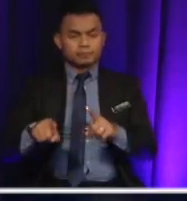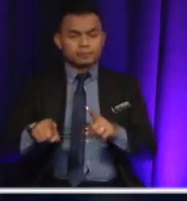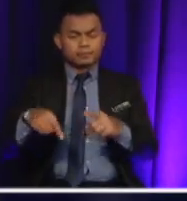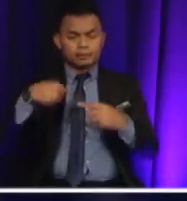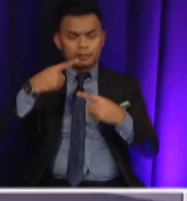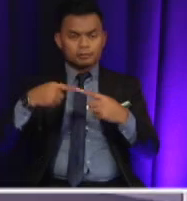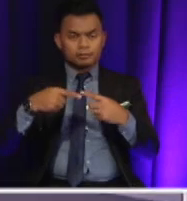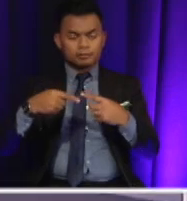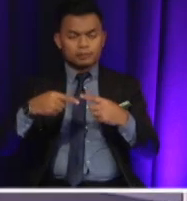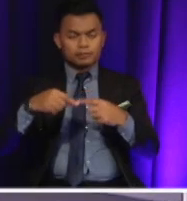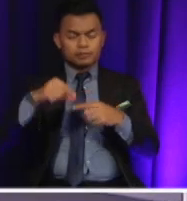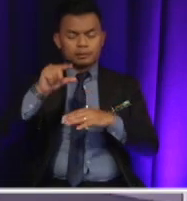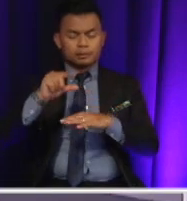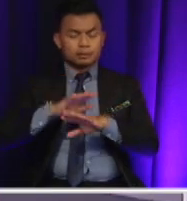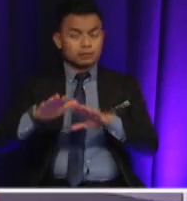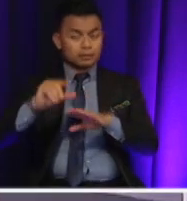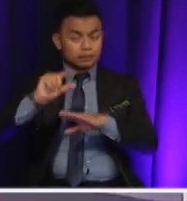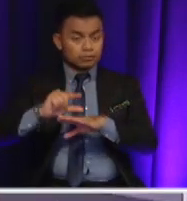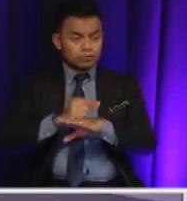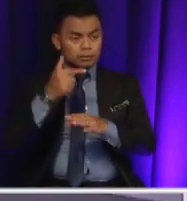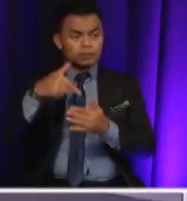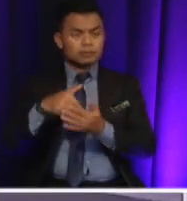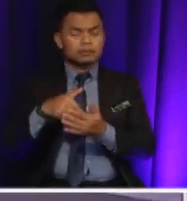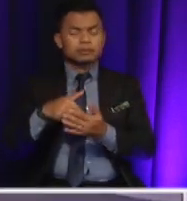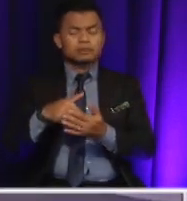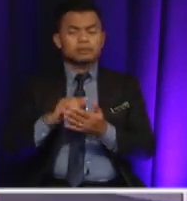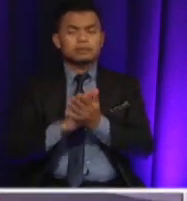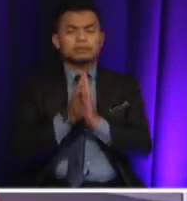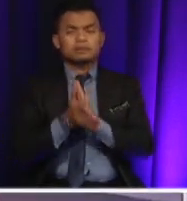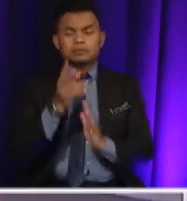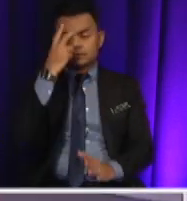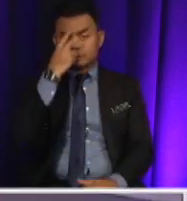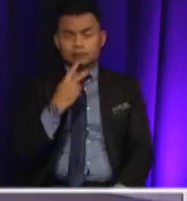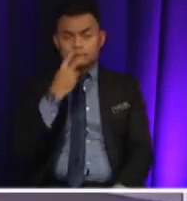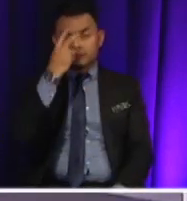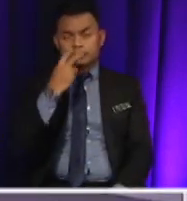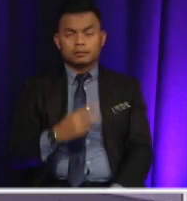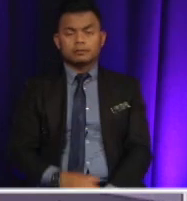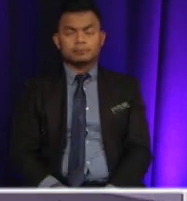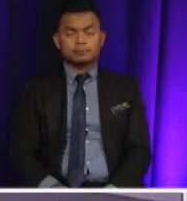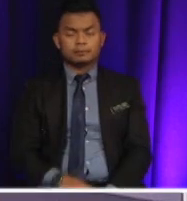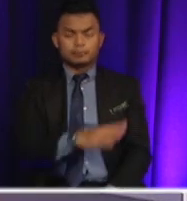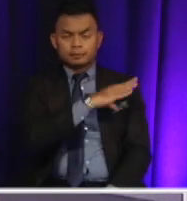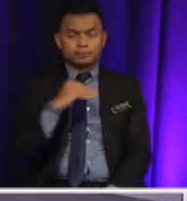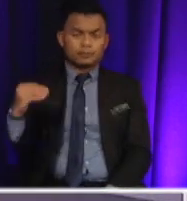it's not useful anymore. It becomes sad. Yes, it's forgotten. Yeah, it's and forgotten. in stanza